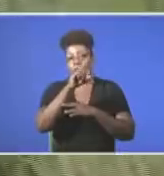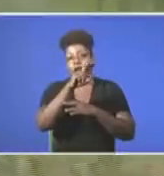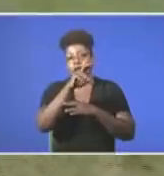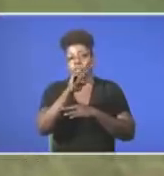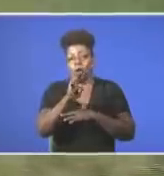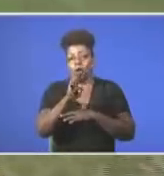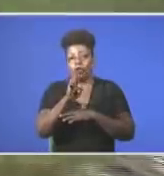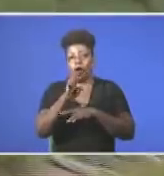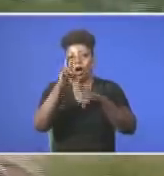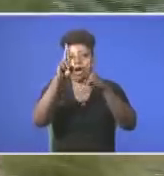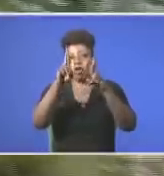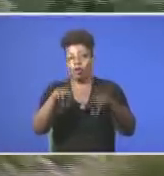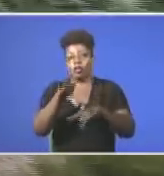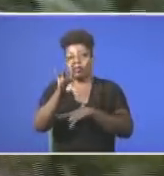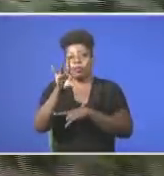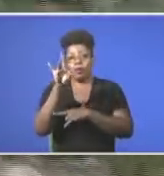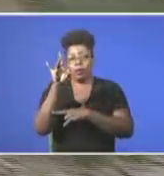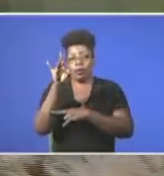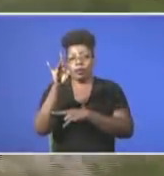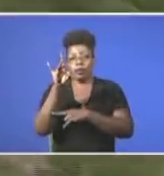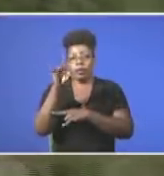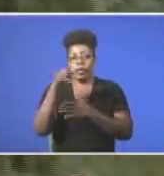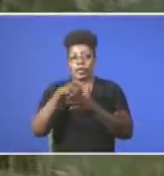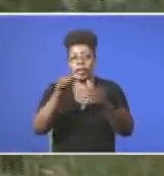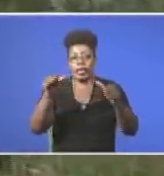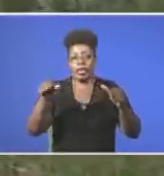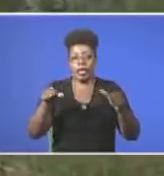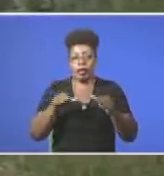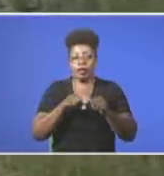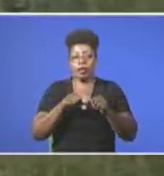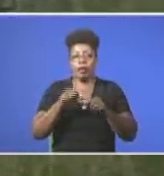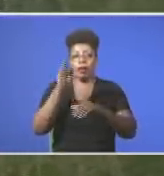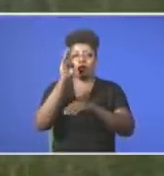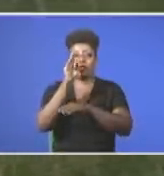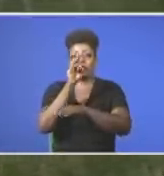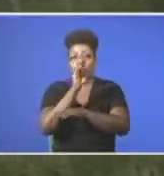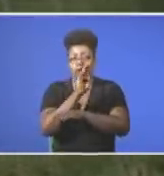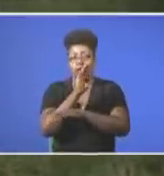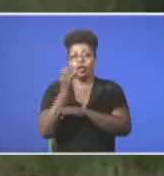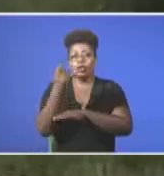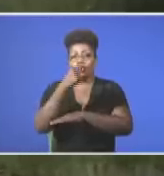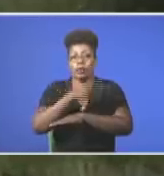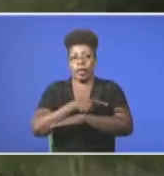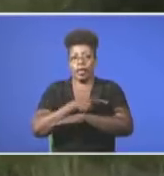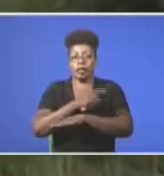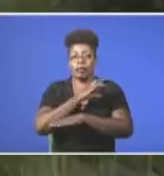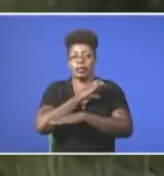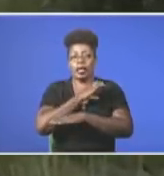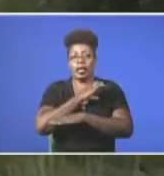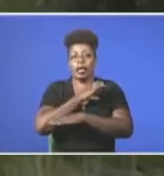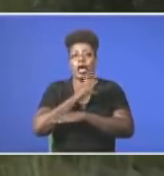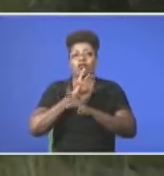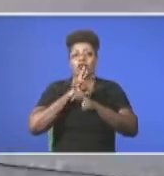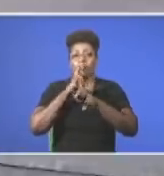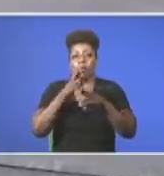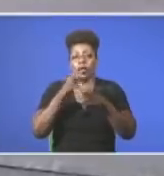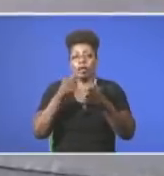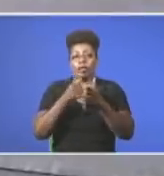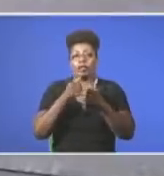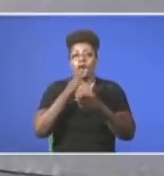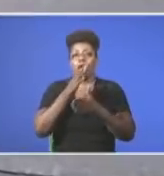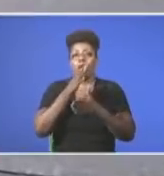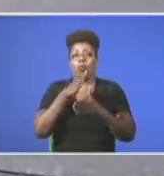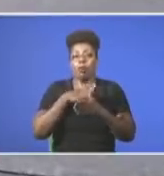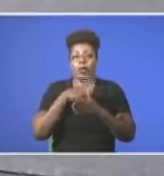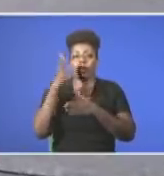the discovery around noon today. Now, police believe that the body may be that of a woman reported missing earlier this week.